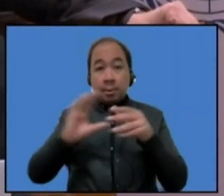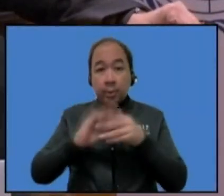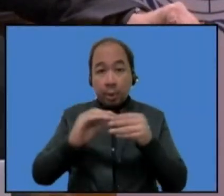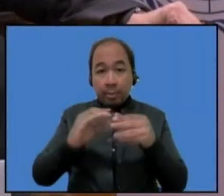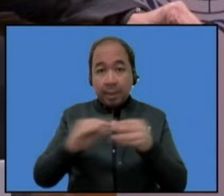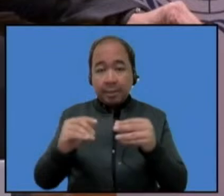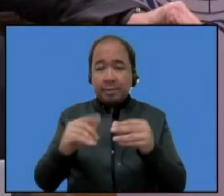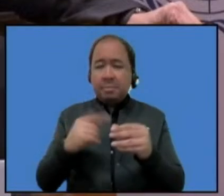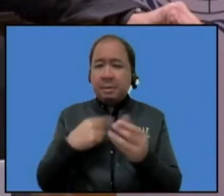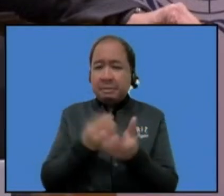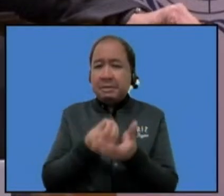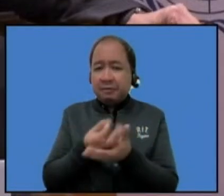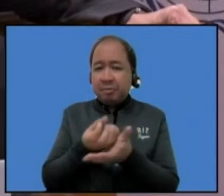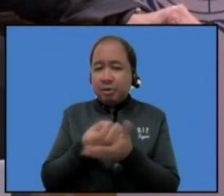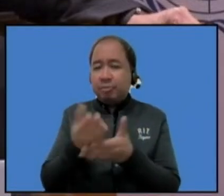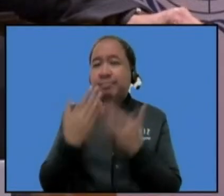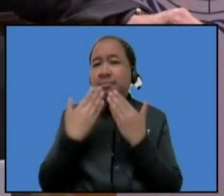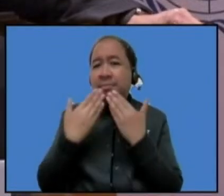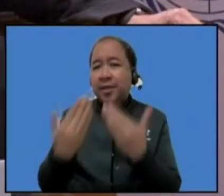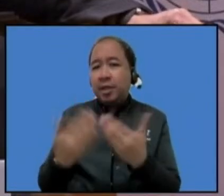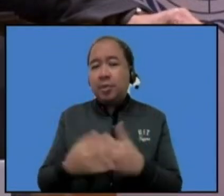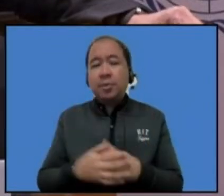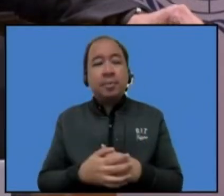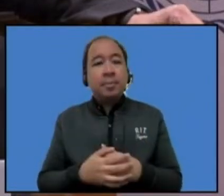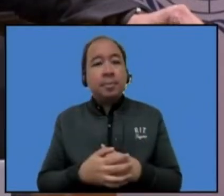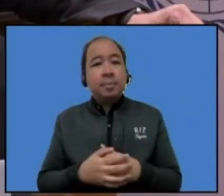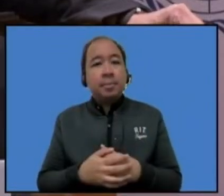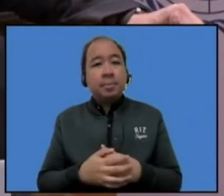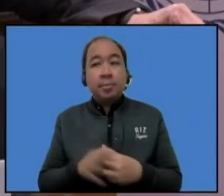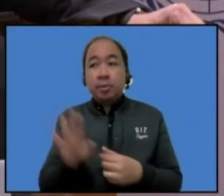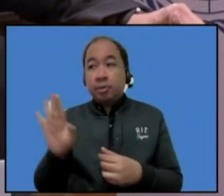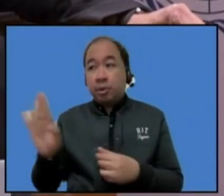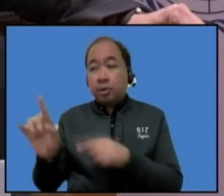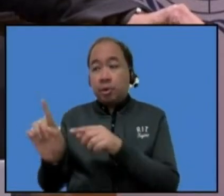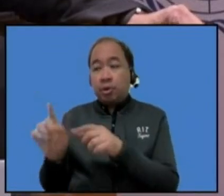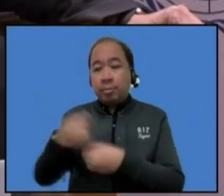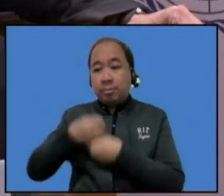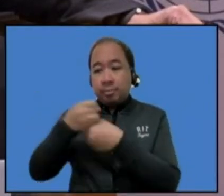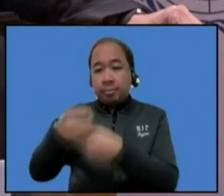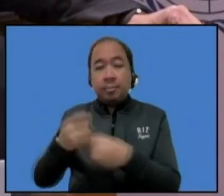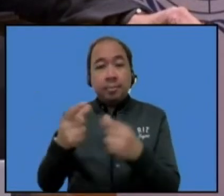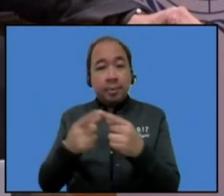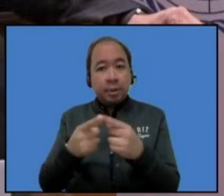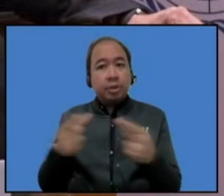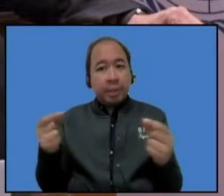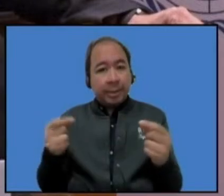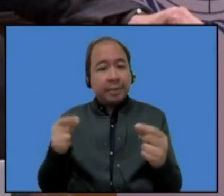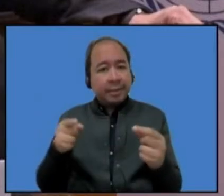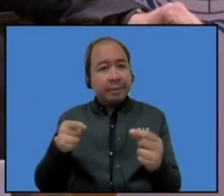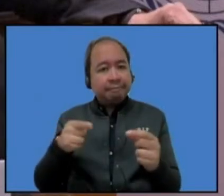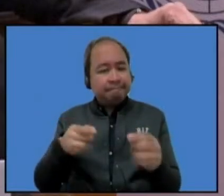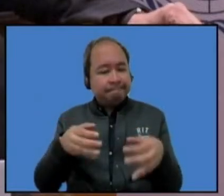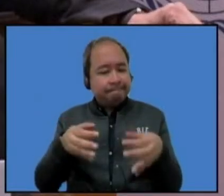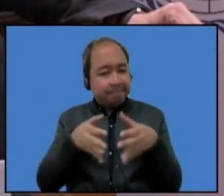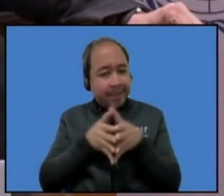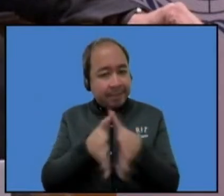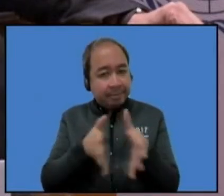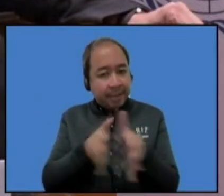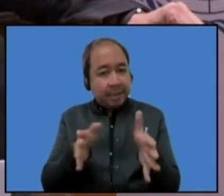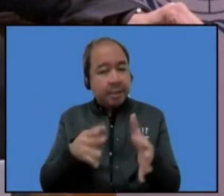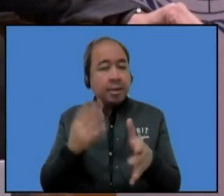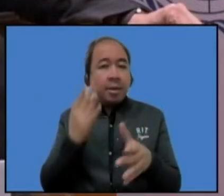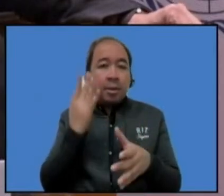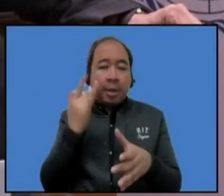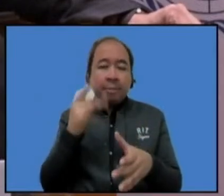information. As the distinguished delegates from Japan correctly pointed it out, the importance of having